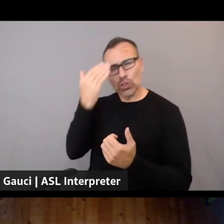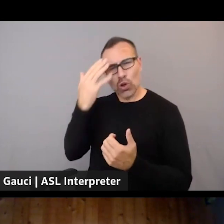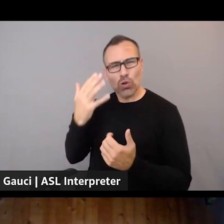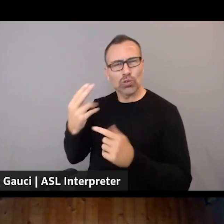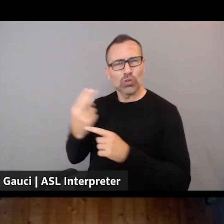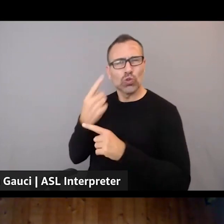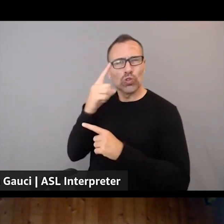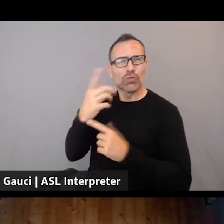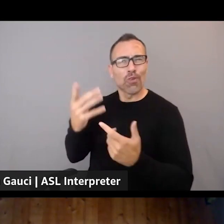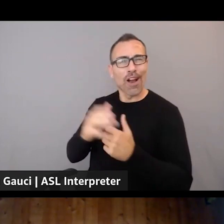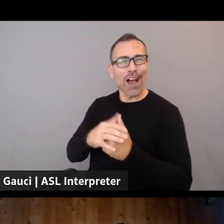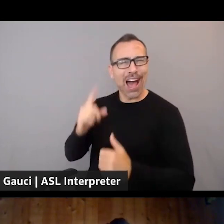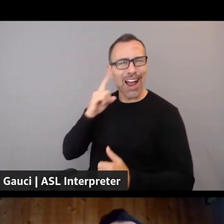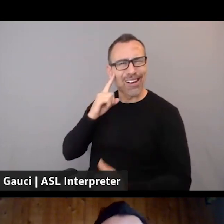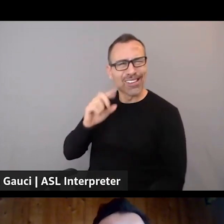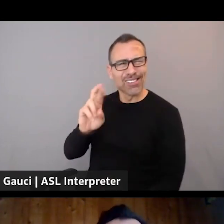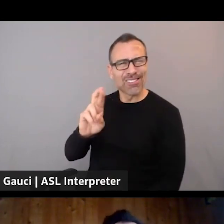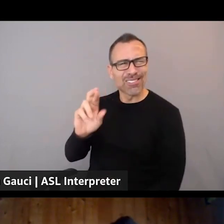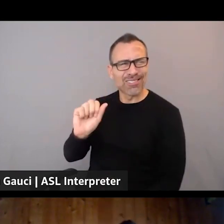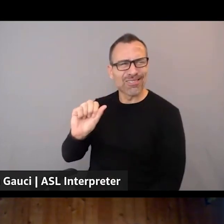you wash your car with? Like,